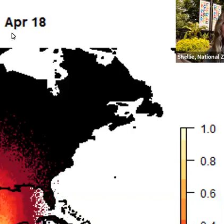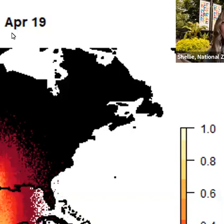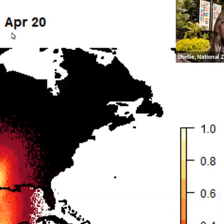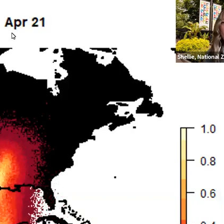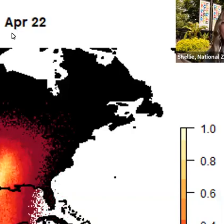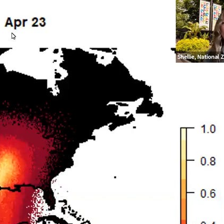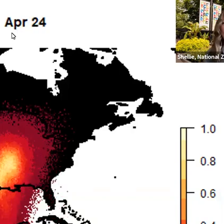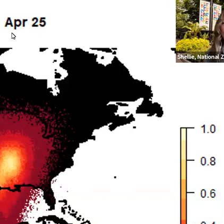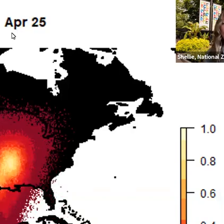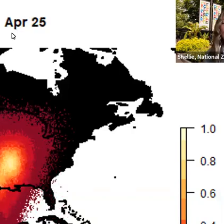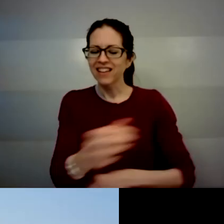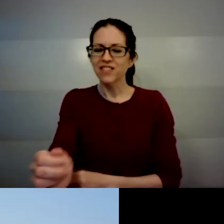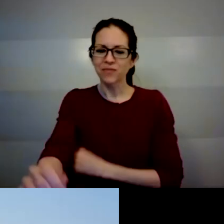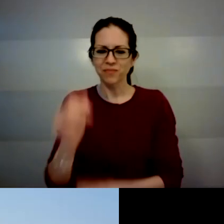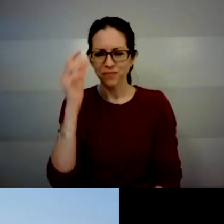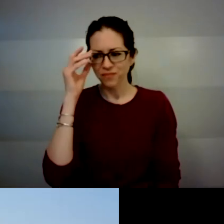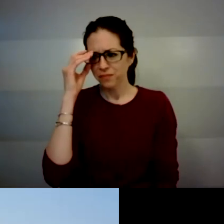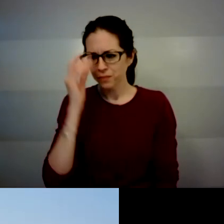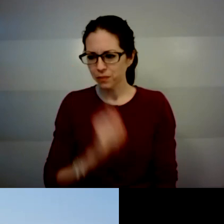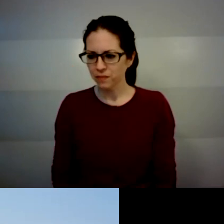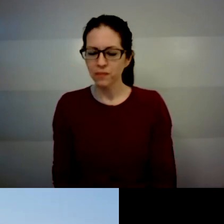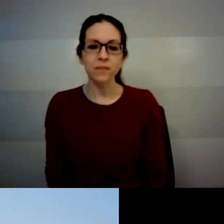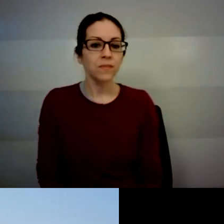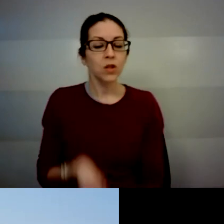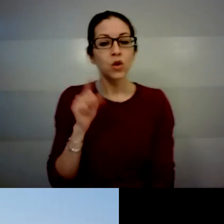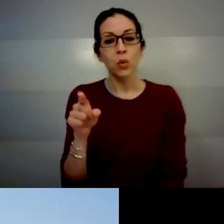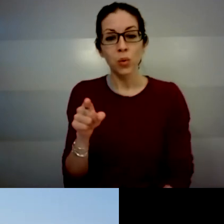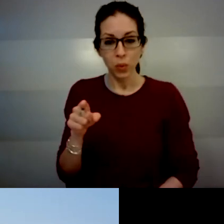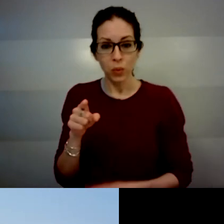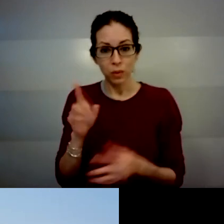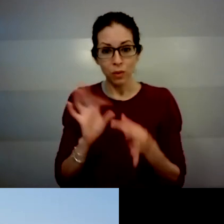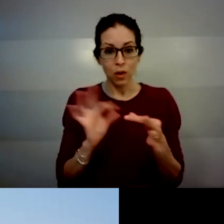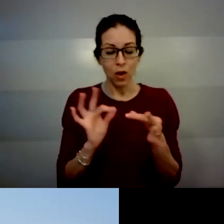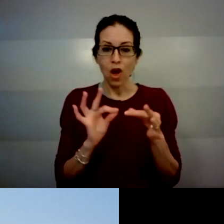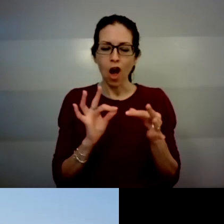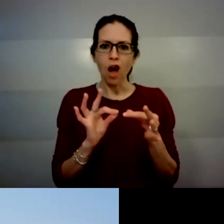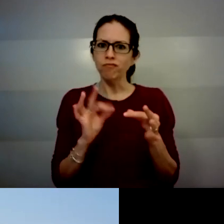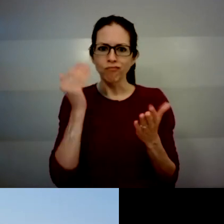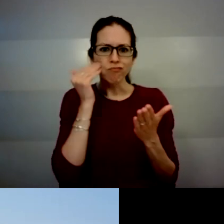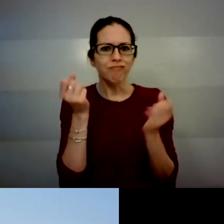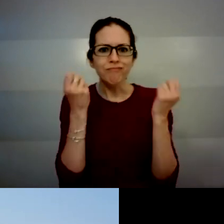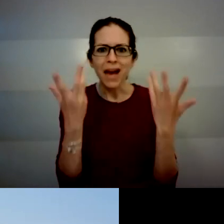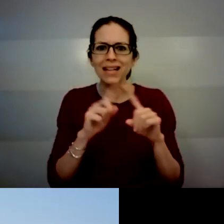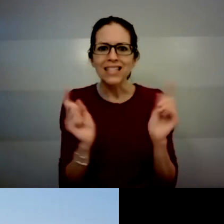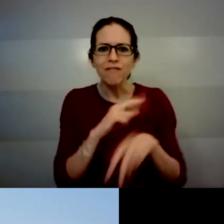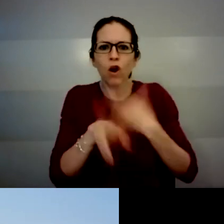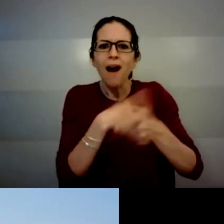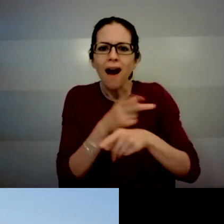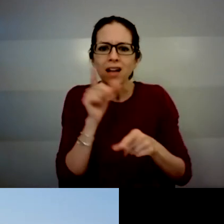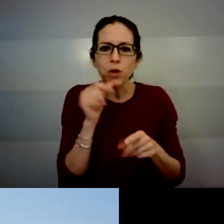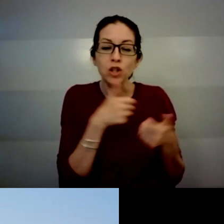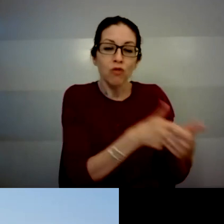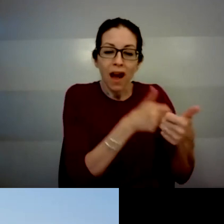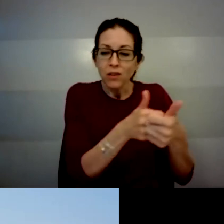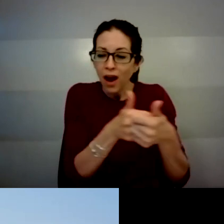fascinating. So you mentioned, obviously, you're working with tons of different species of birds and tracking them. With all of this